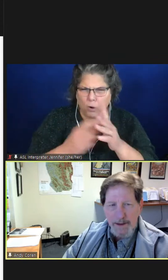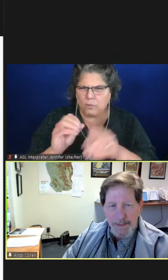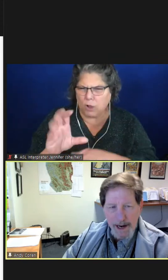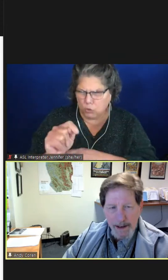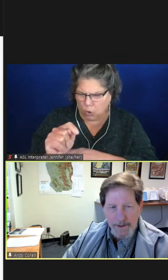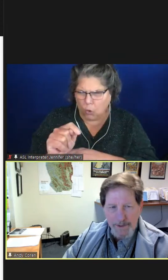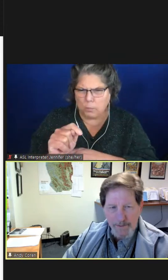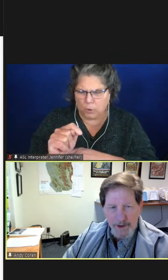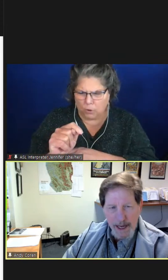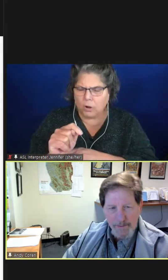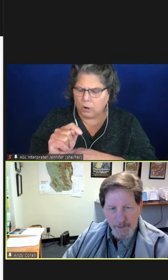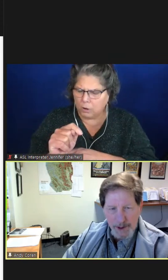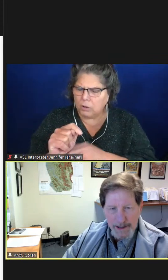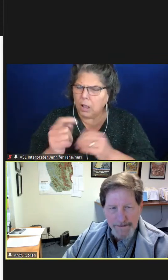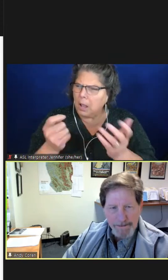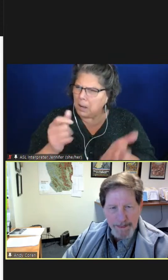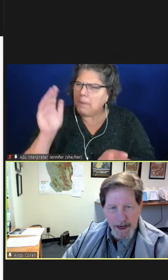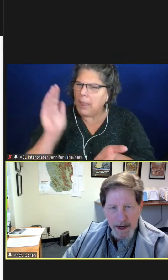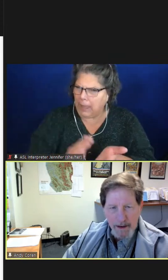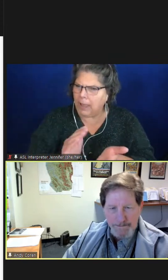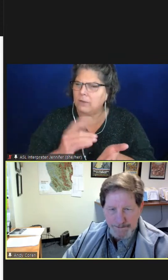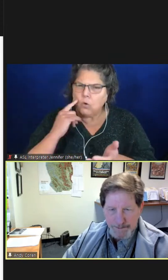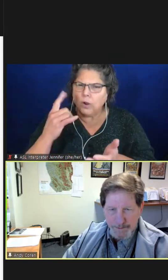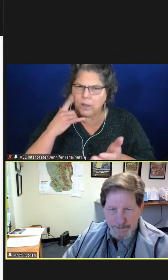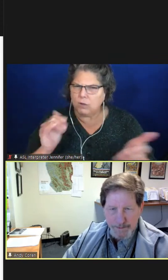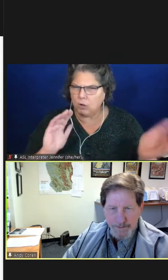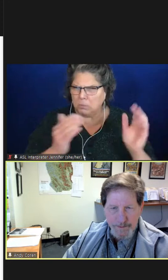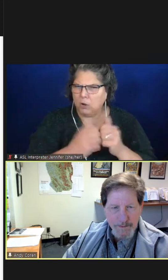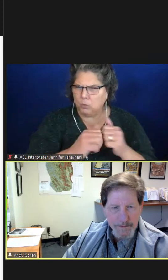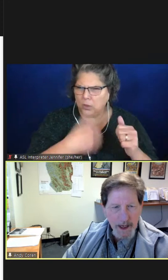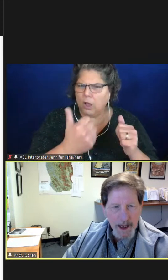less comparatively for California.